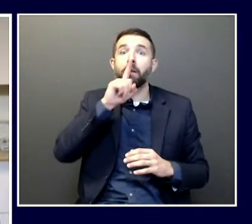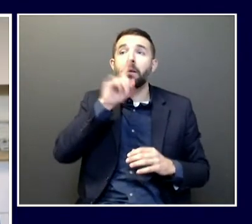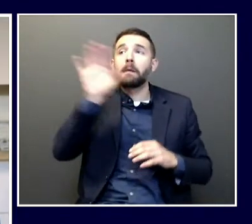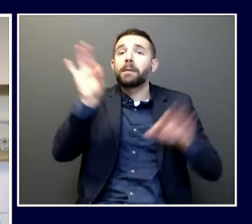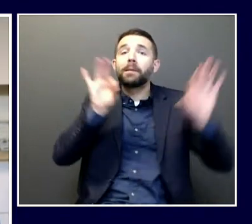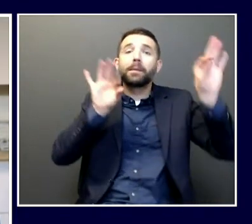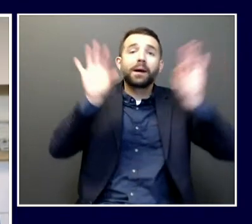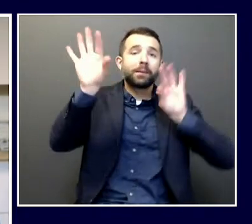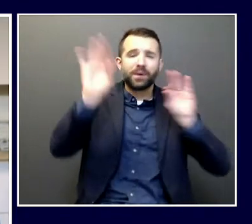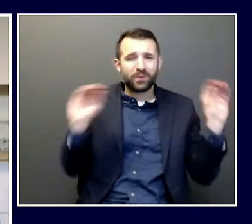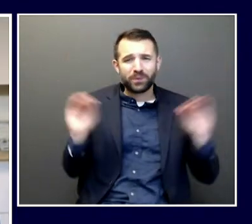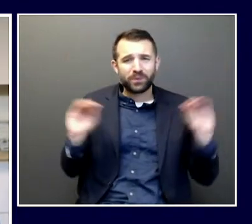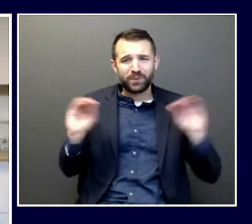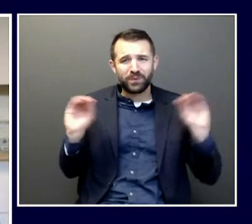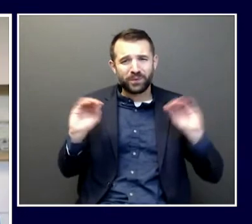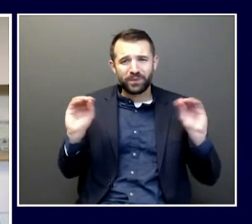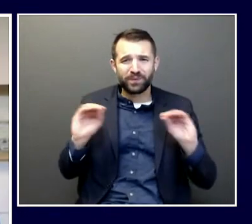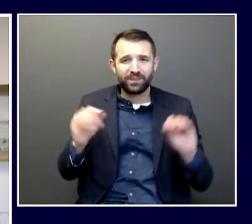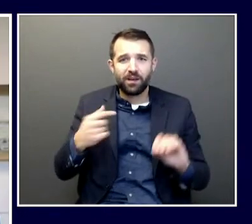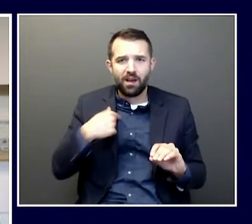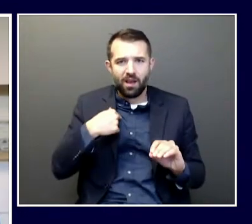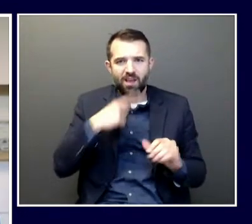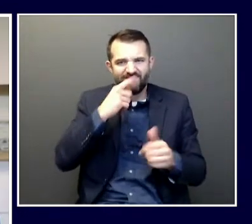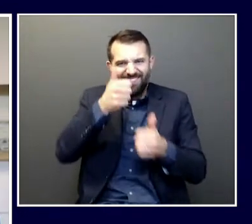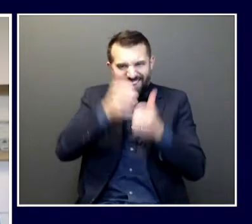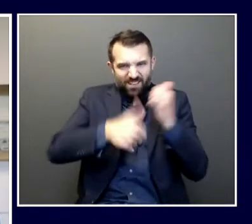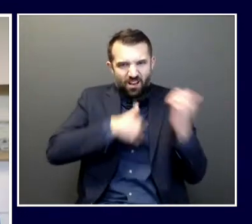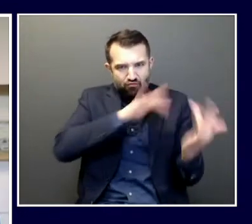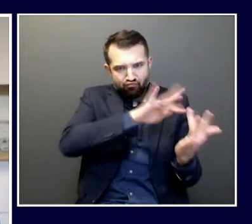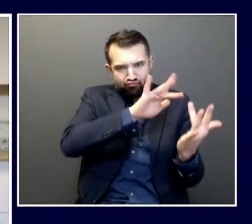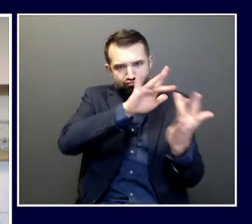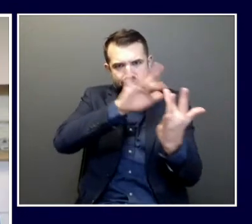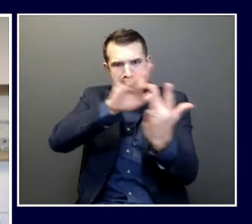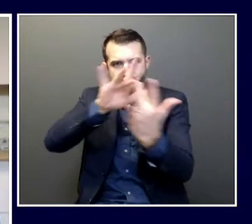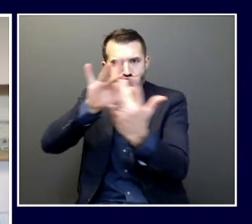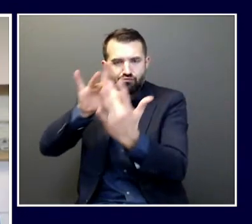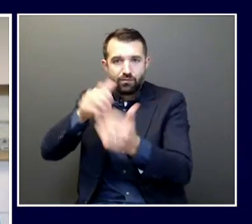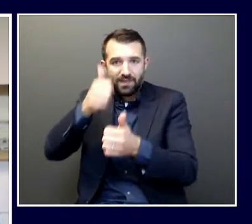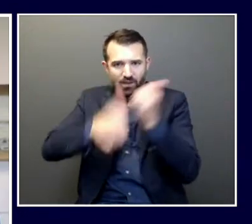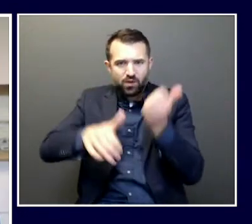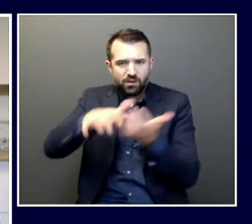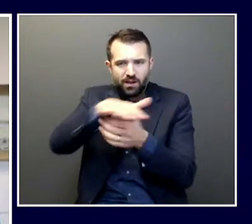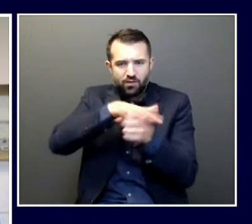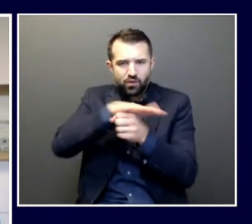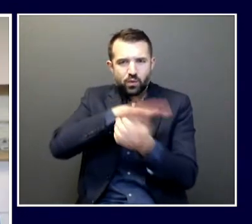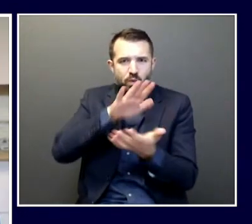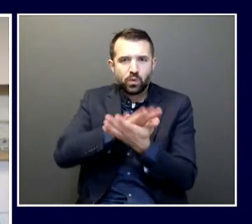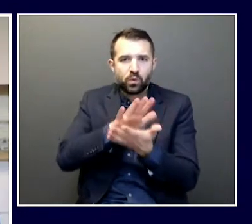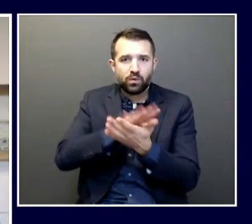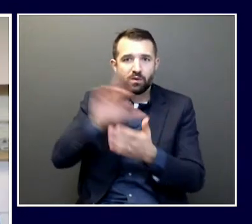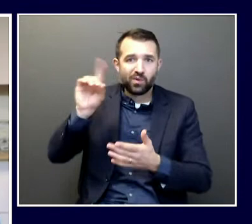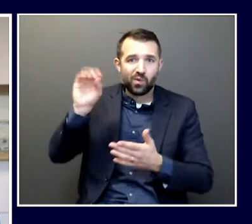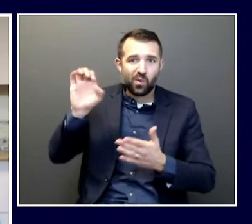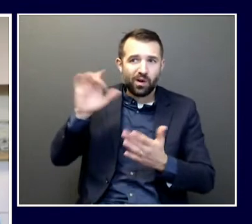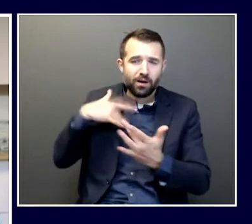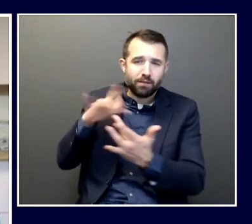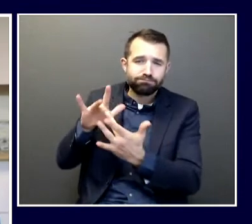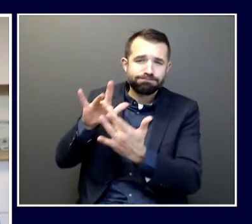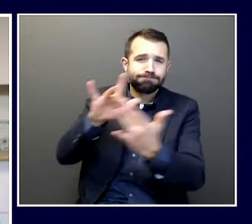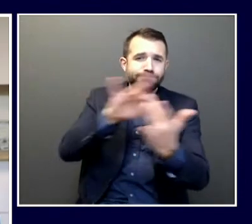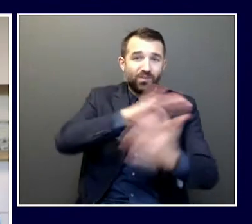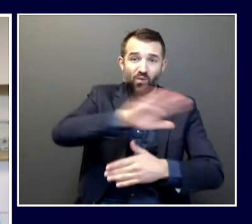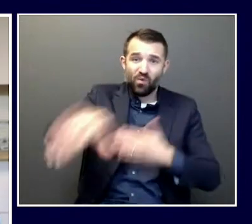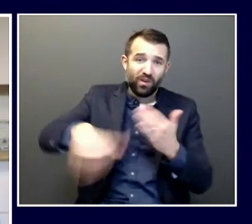We went district by district in partnership with the Department of Education. So starting at baseline, we wanted to cast the